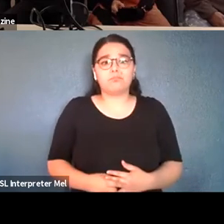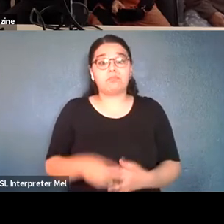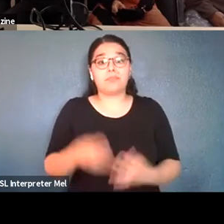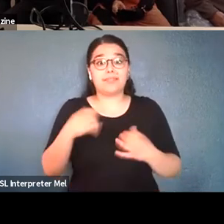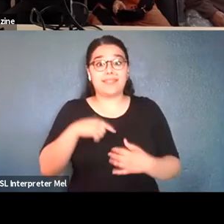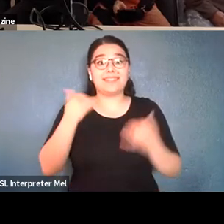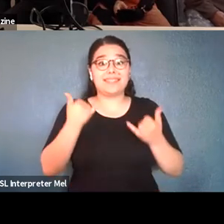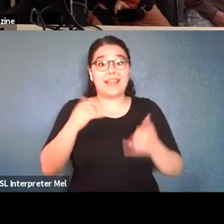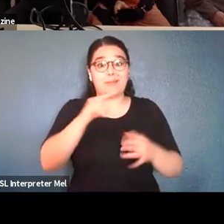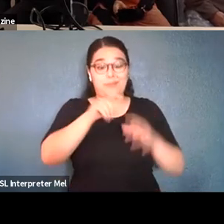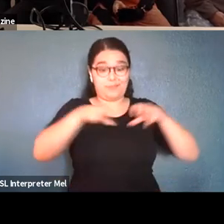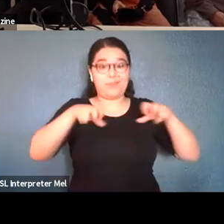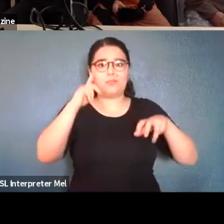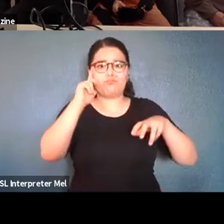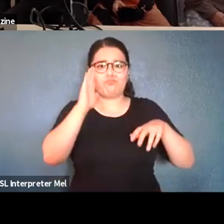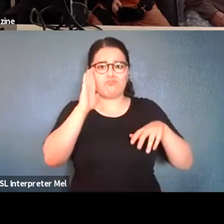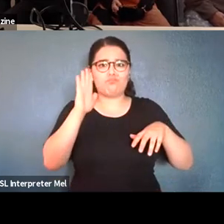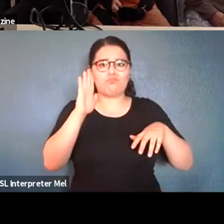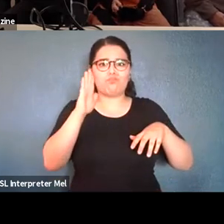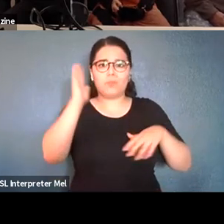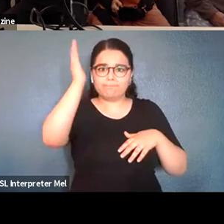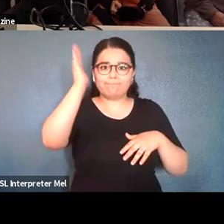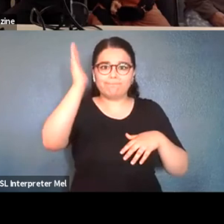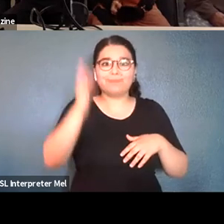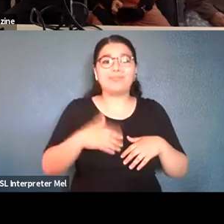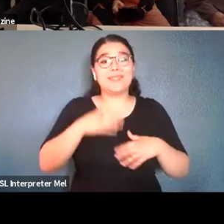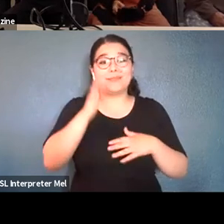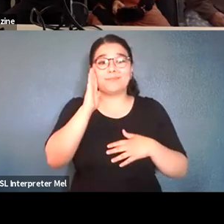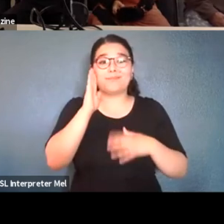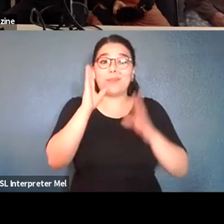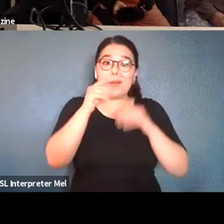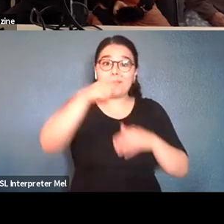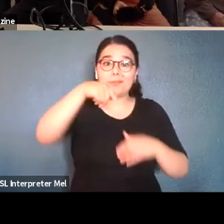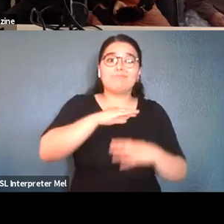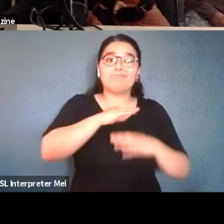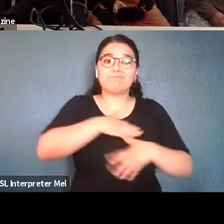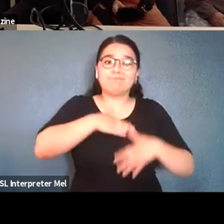from here, and I hope you all enjoy the session. Thank you so much.